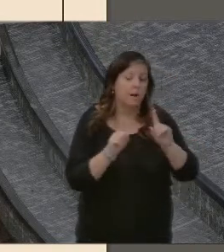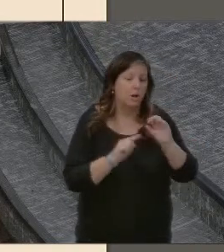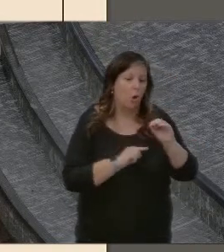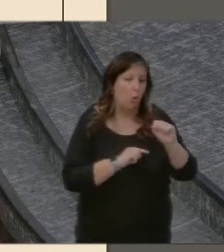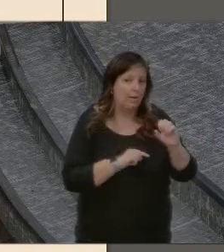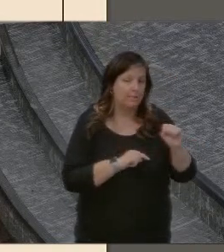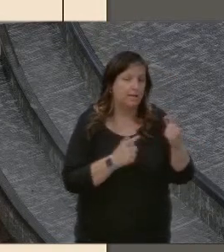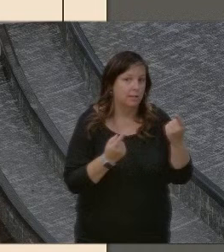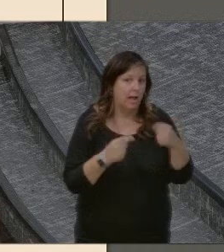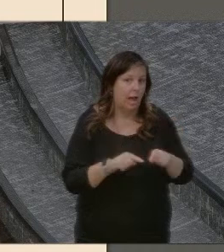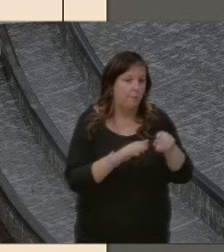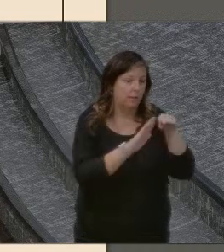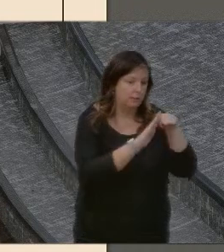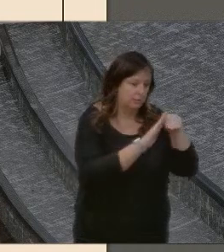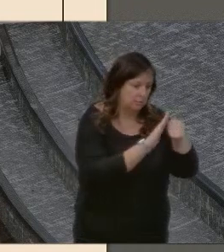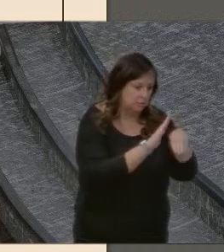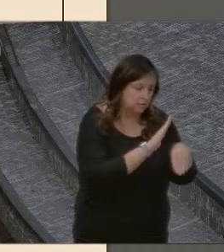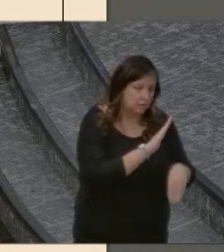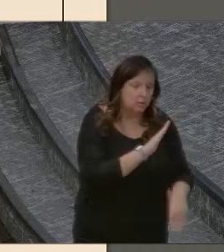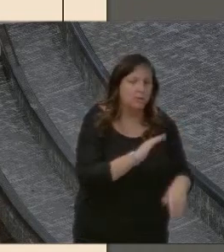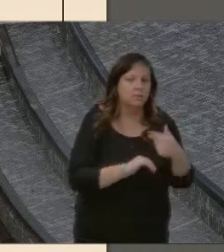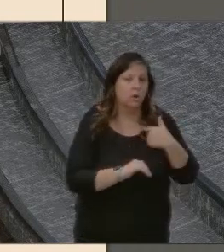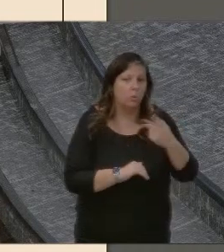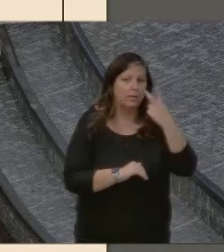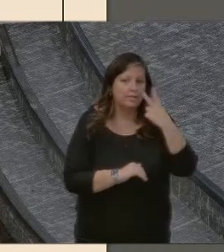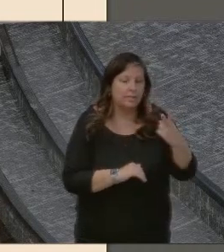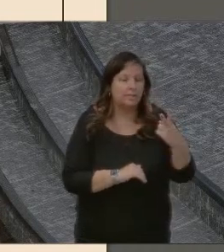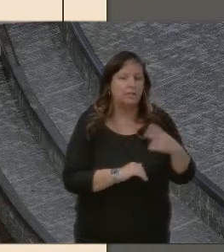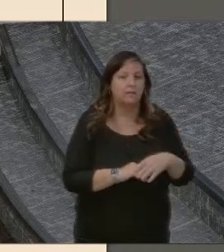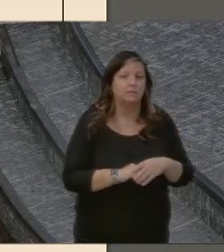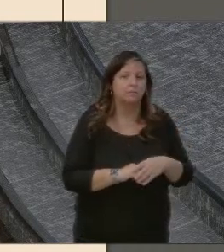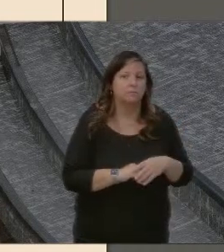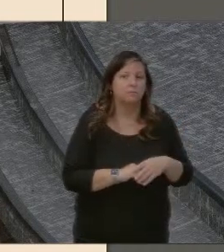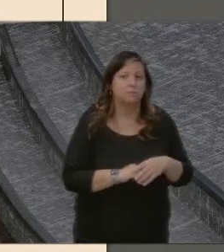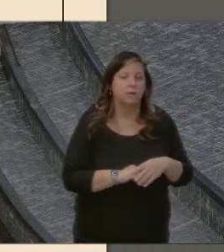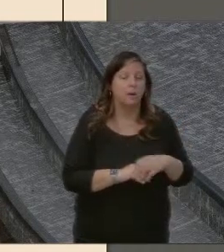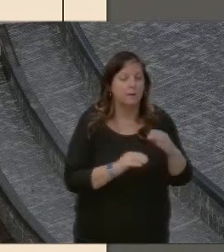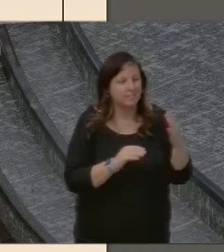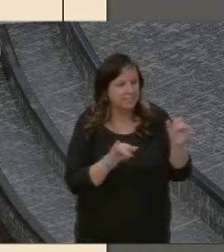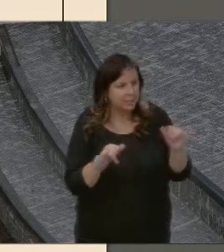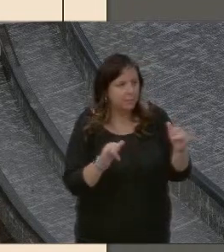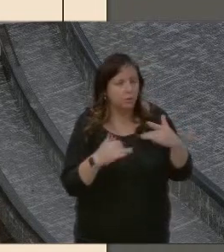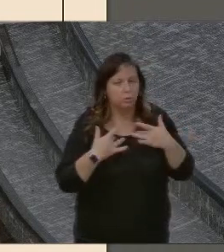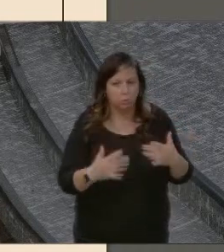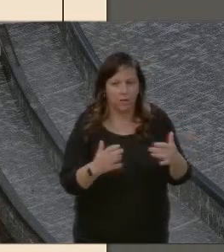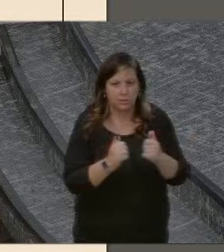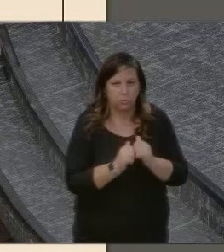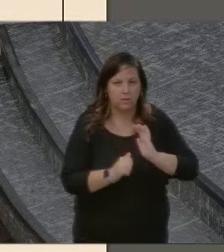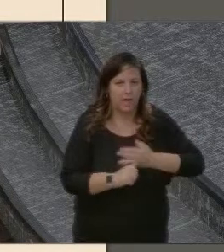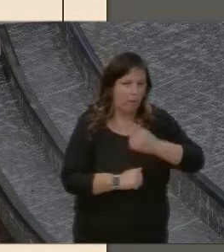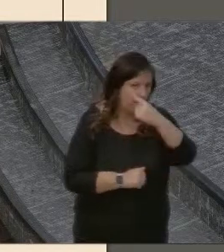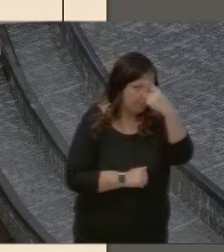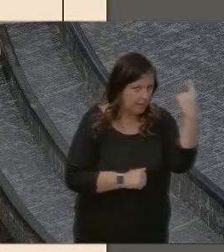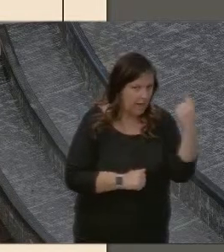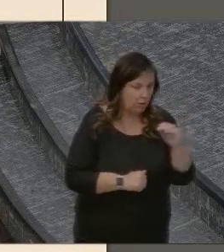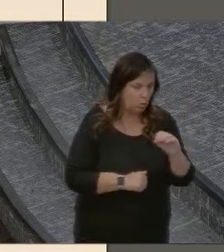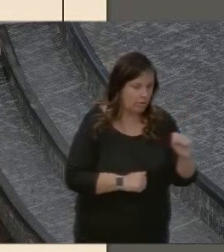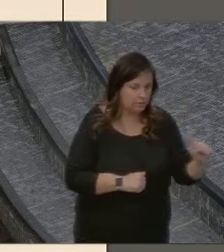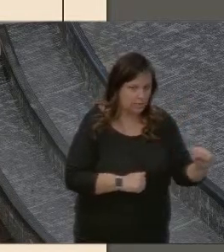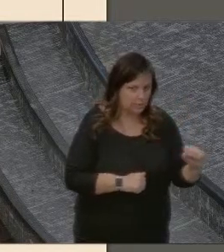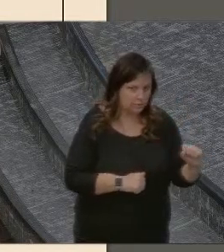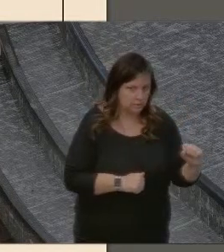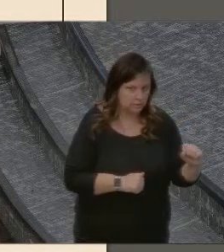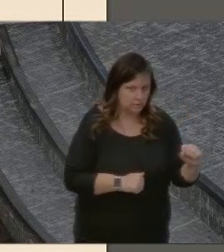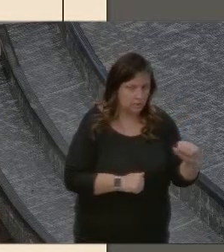time. We see similar trends with our black OSS rate. As you realize, I haven't focused on